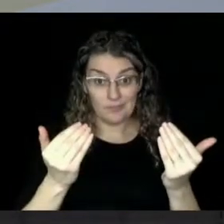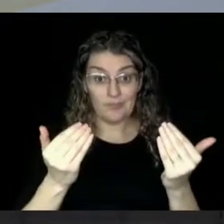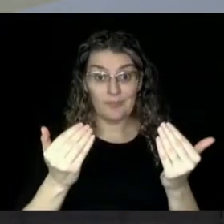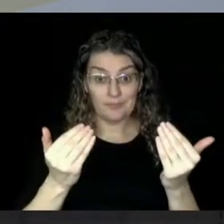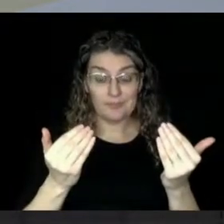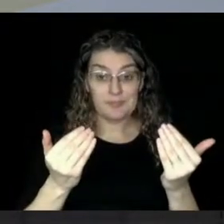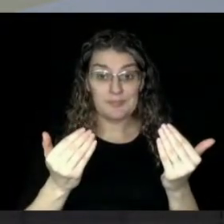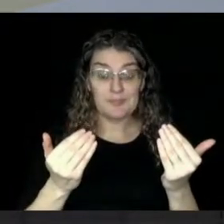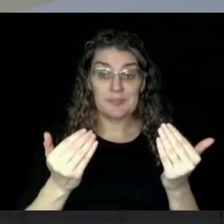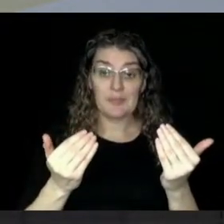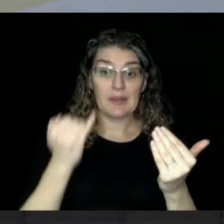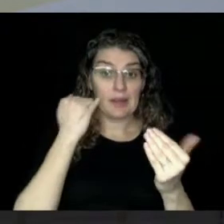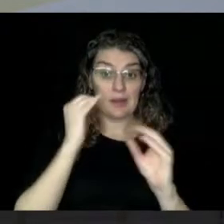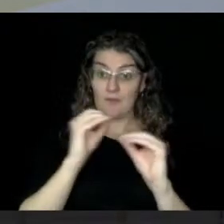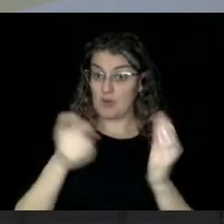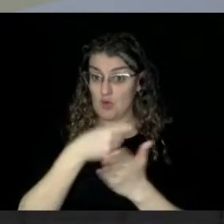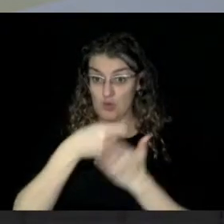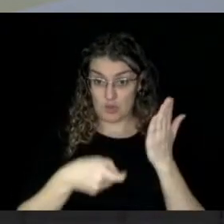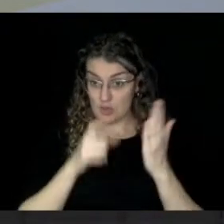if required.